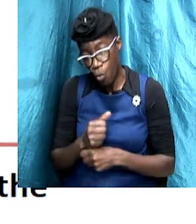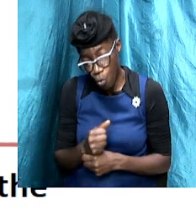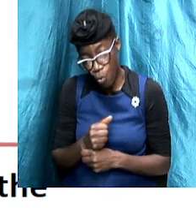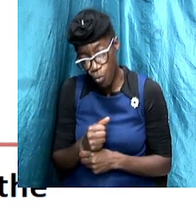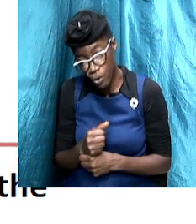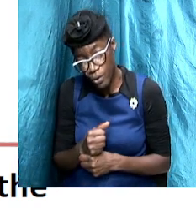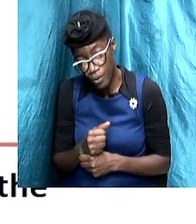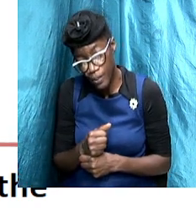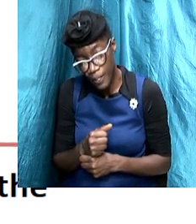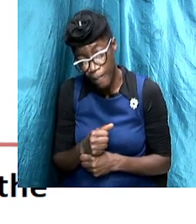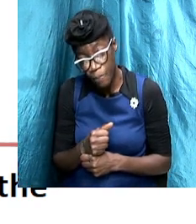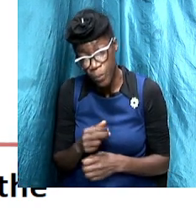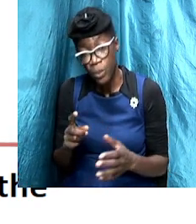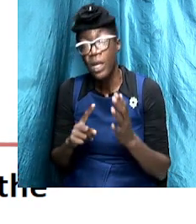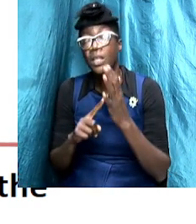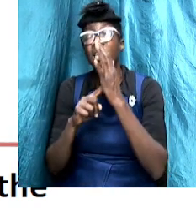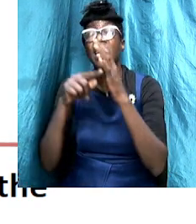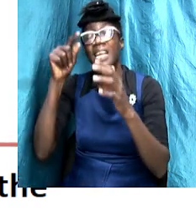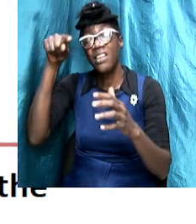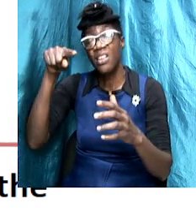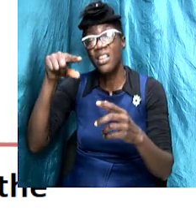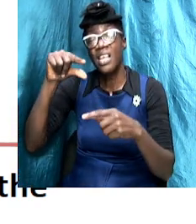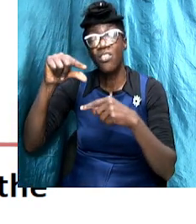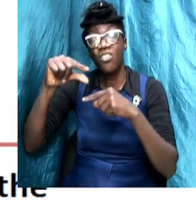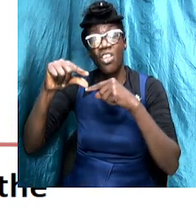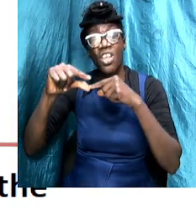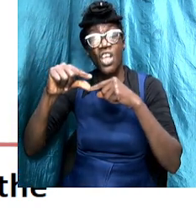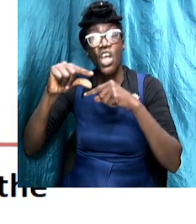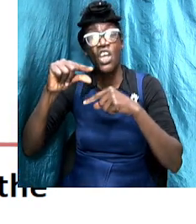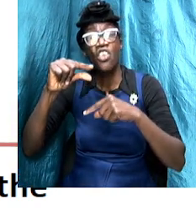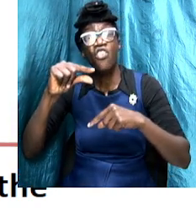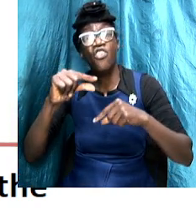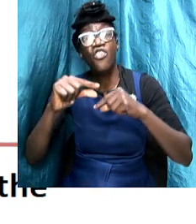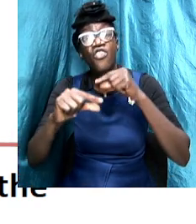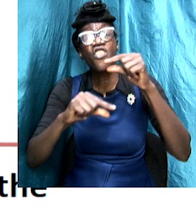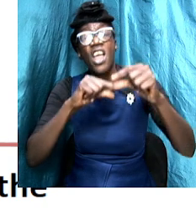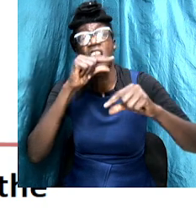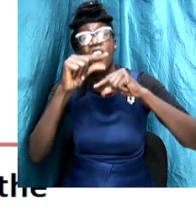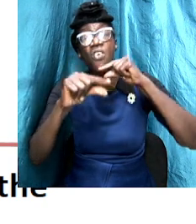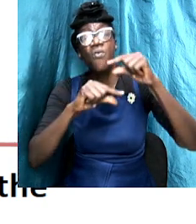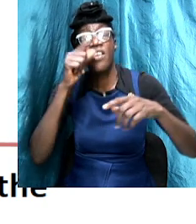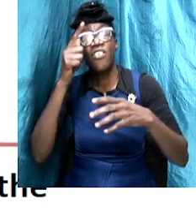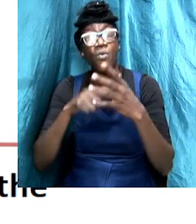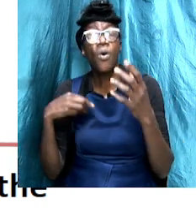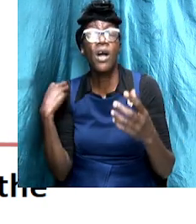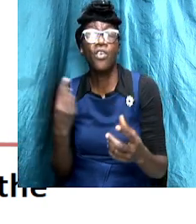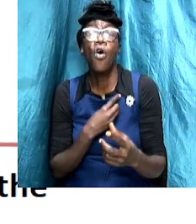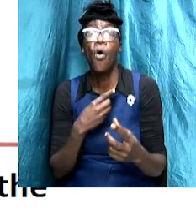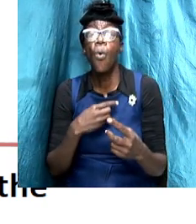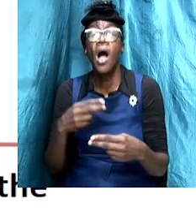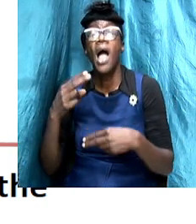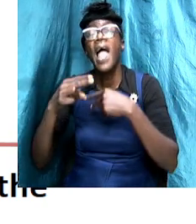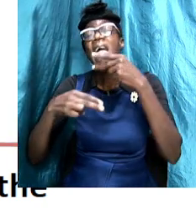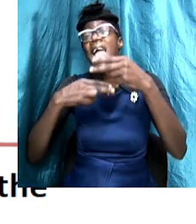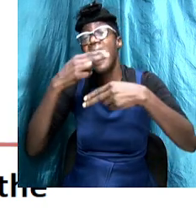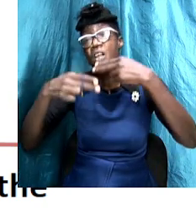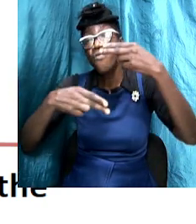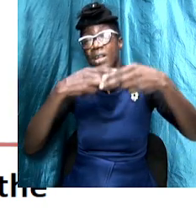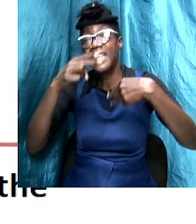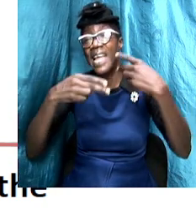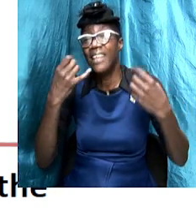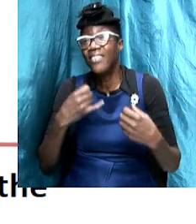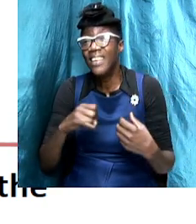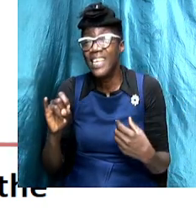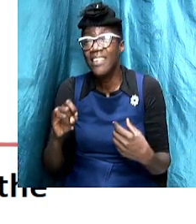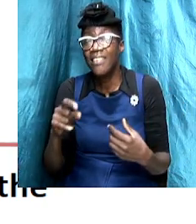trying to declare to this generation, amen, what our heritage is. What the